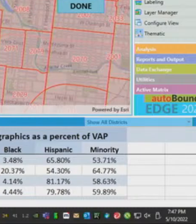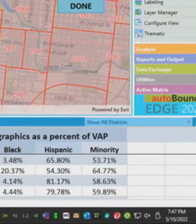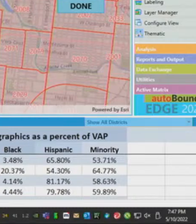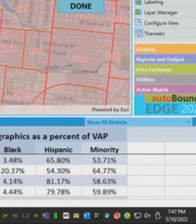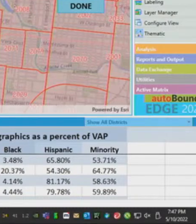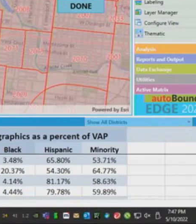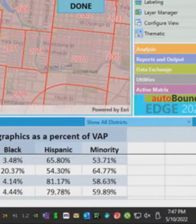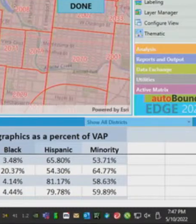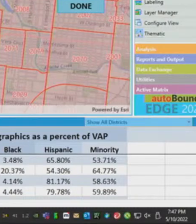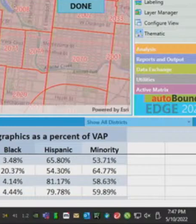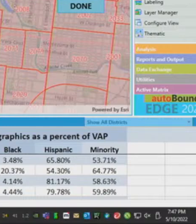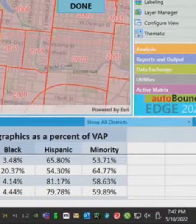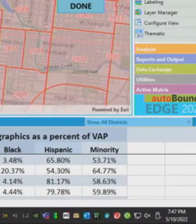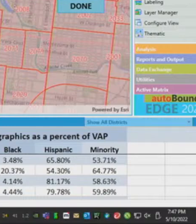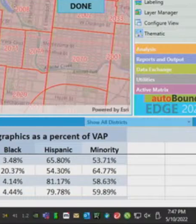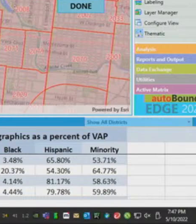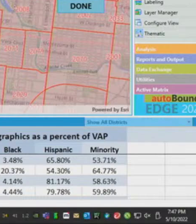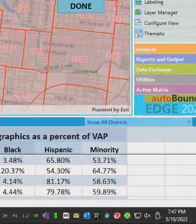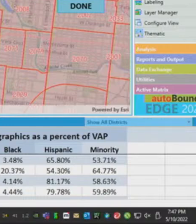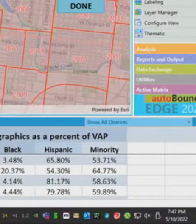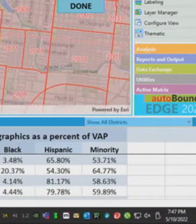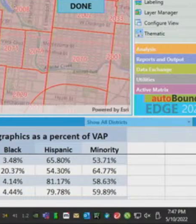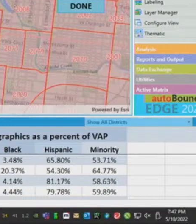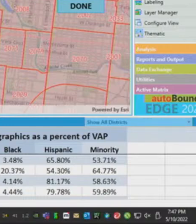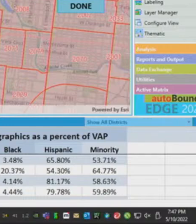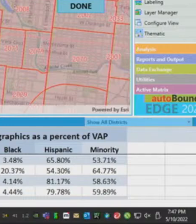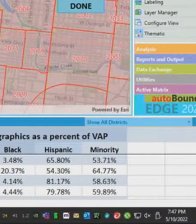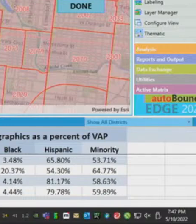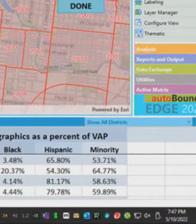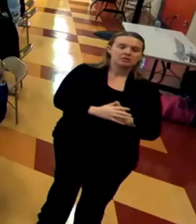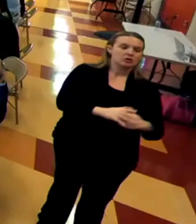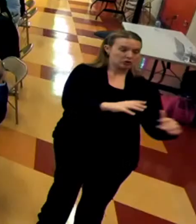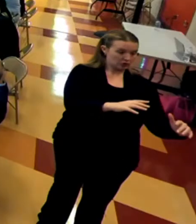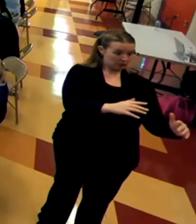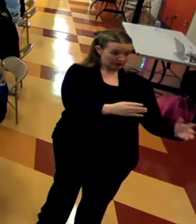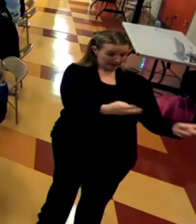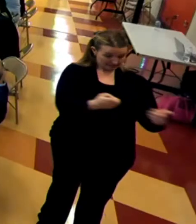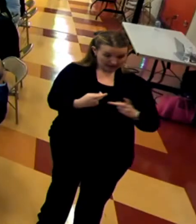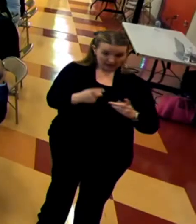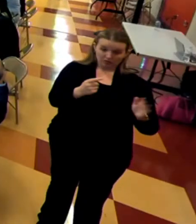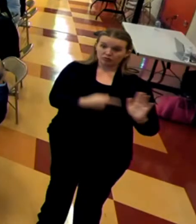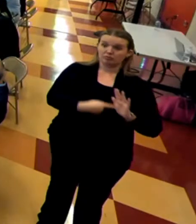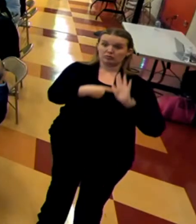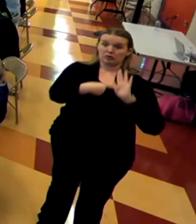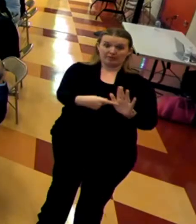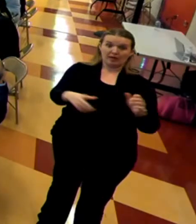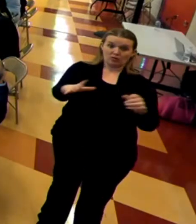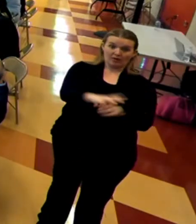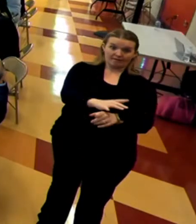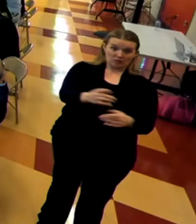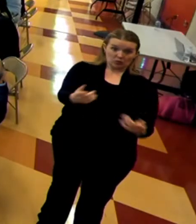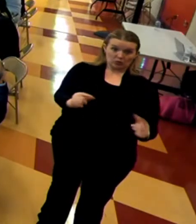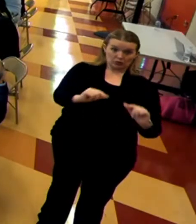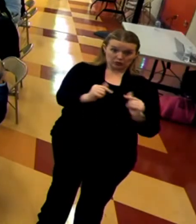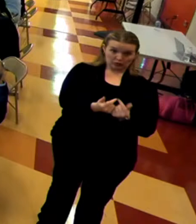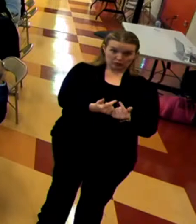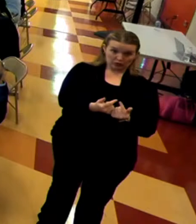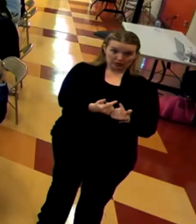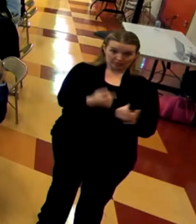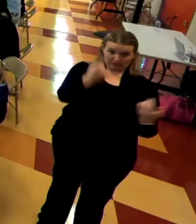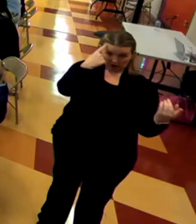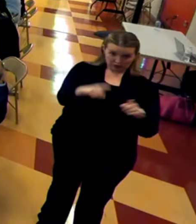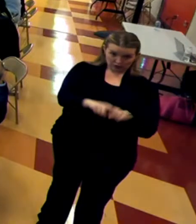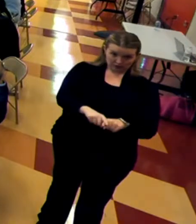y'all came out, y'all being 5 and 6. Y'all came out, put this up, and then the entire group voted 17-0 on